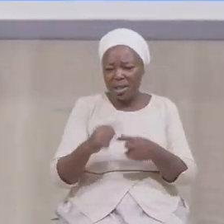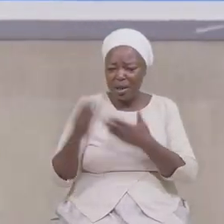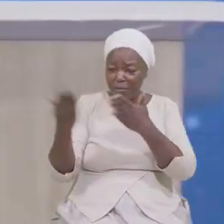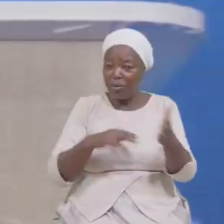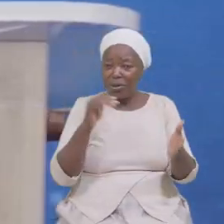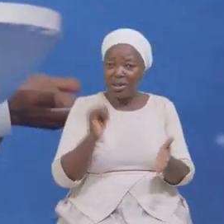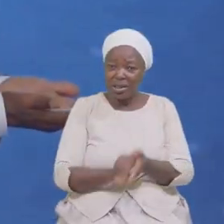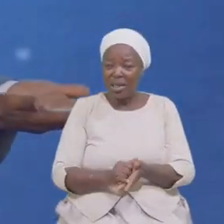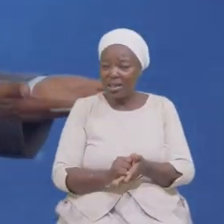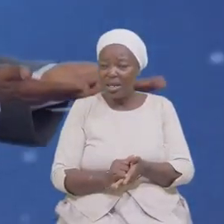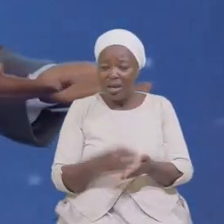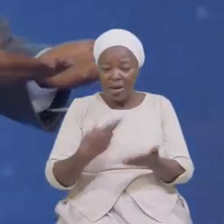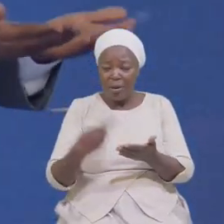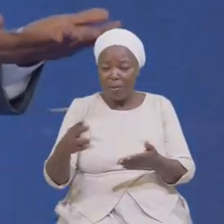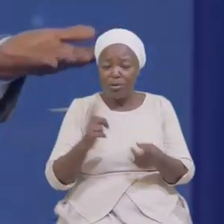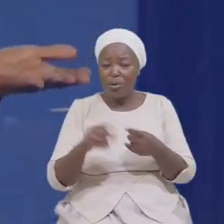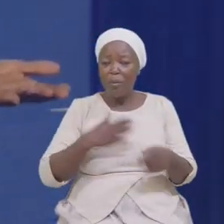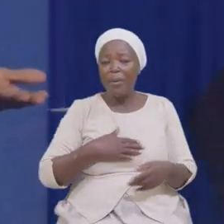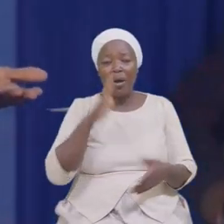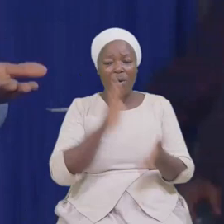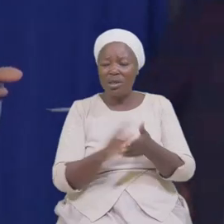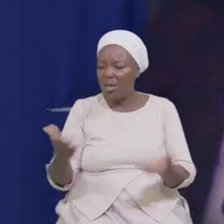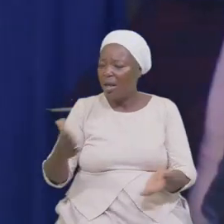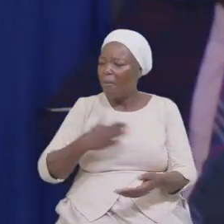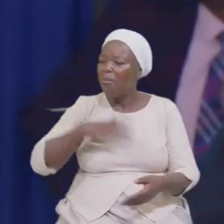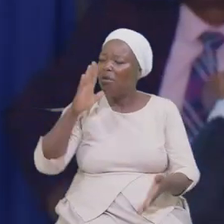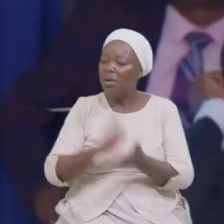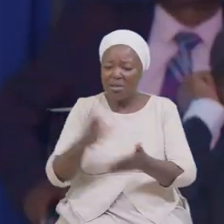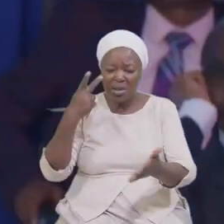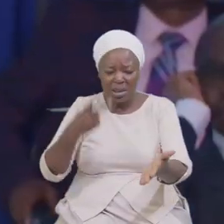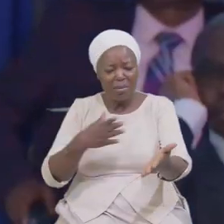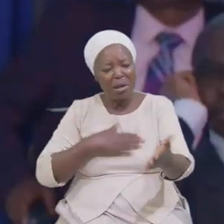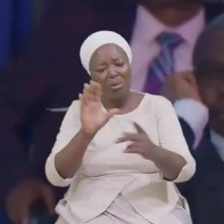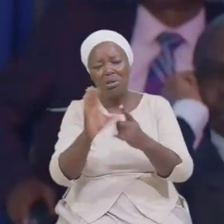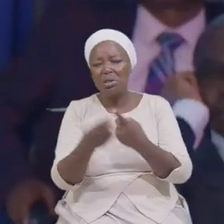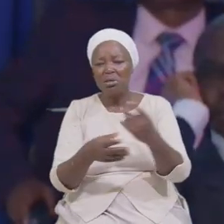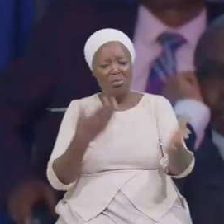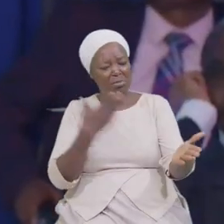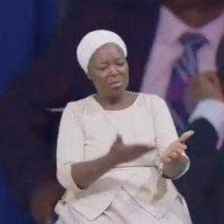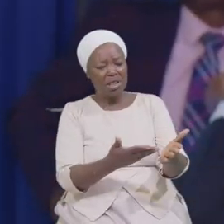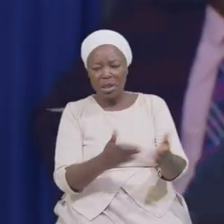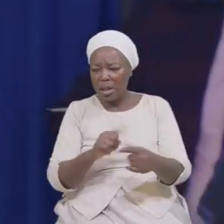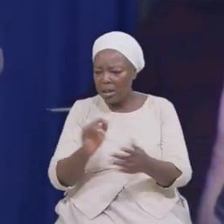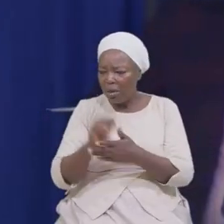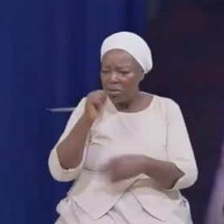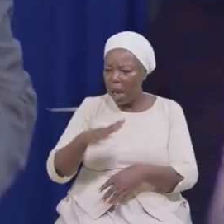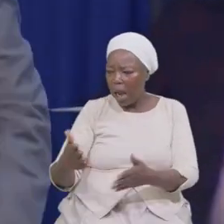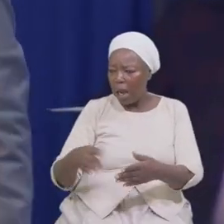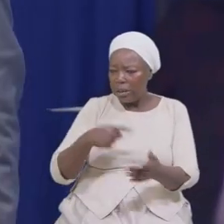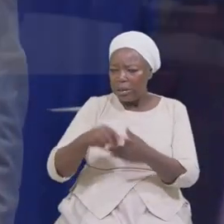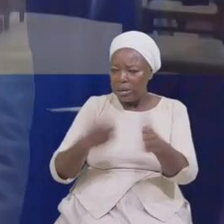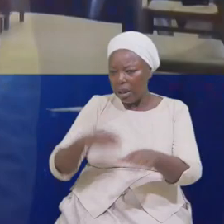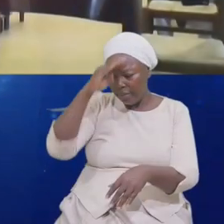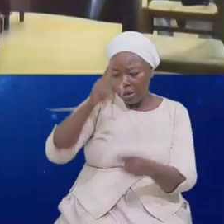my wife. And I said, "Honey, look at my condition. Ah, this is a dying man." And the woman packed her